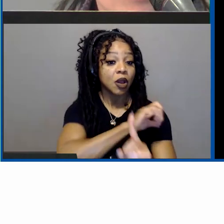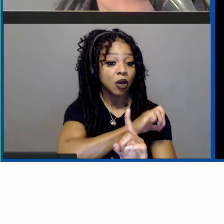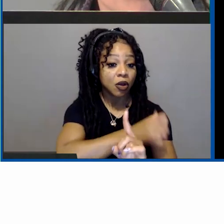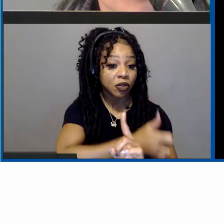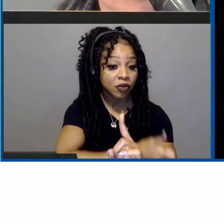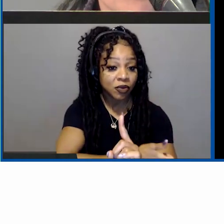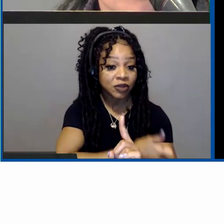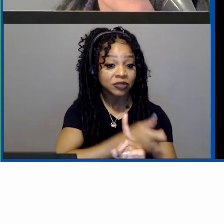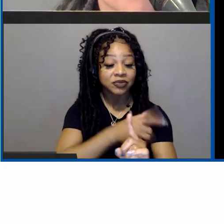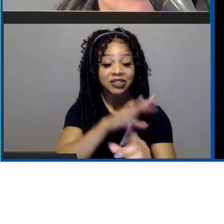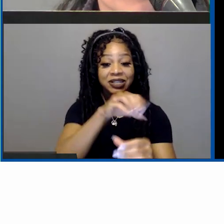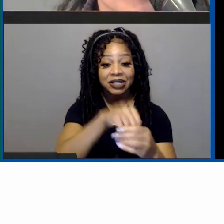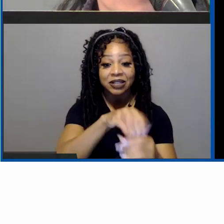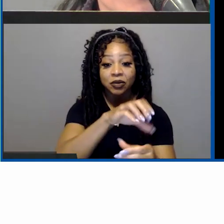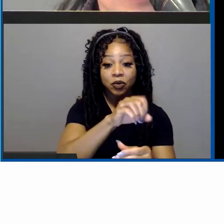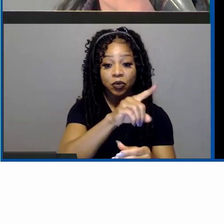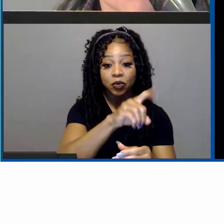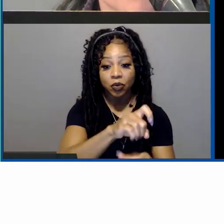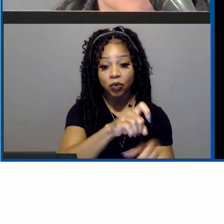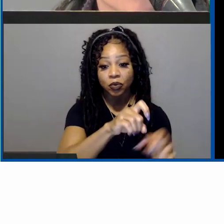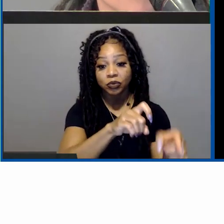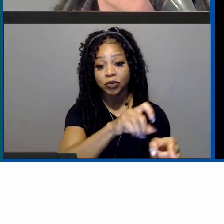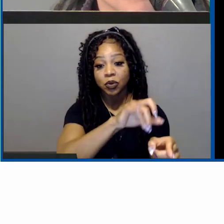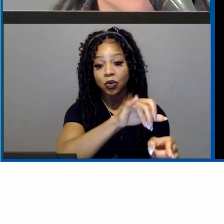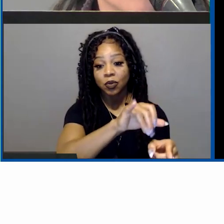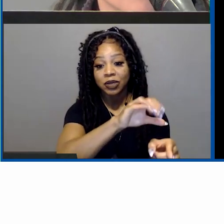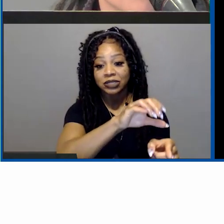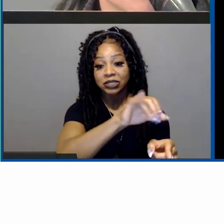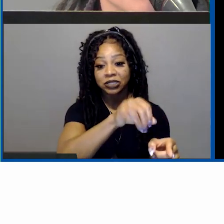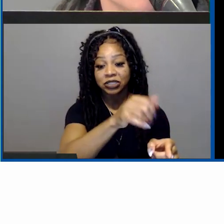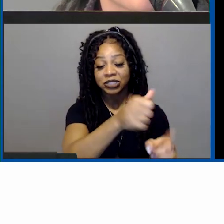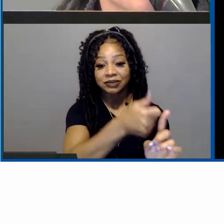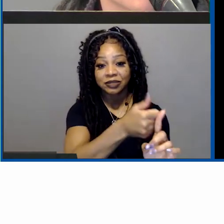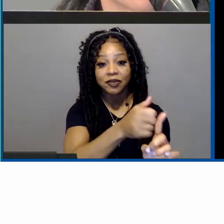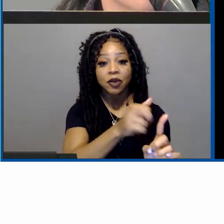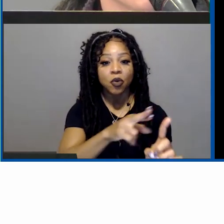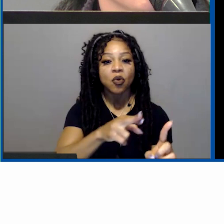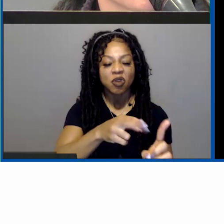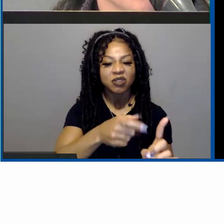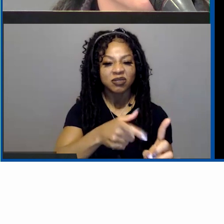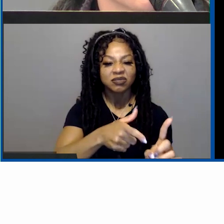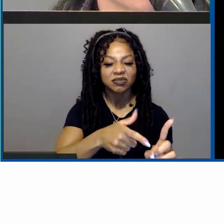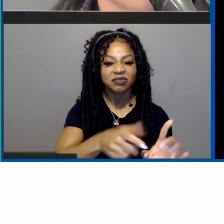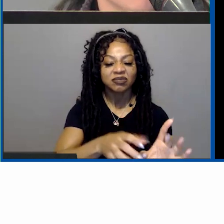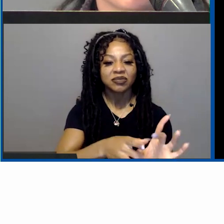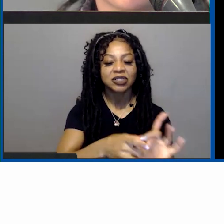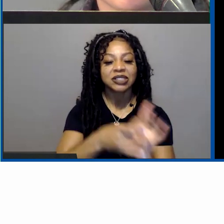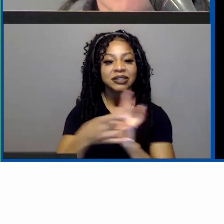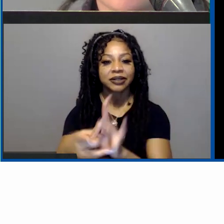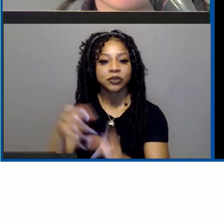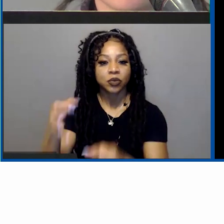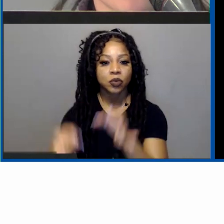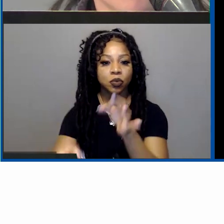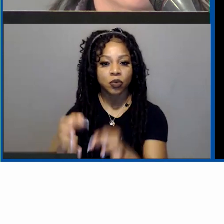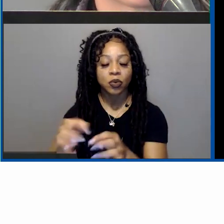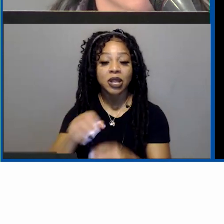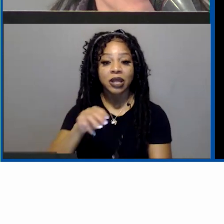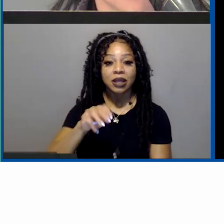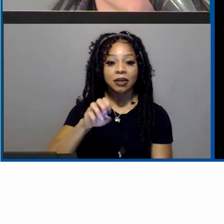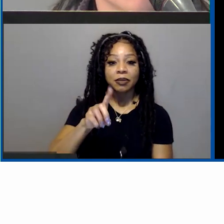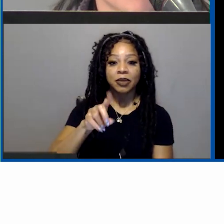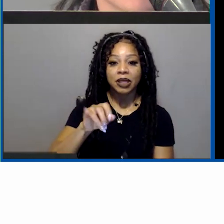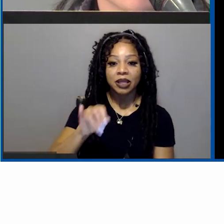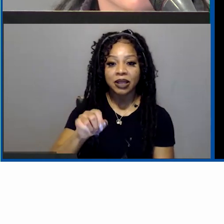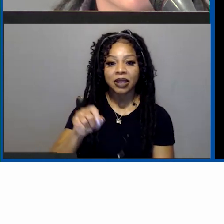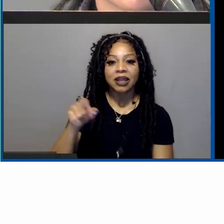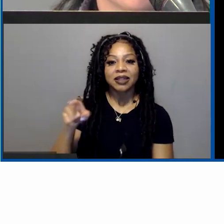in the code, the YCJ itself, or by a court order. So that's where the media is challenging. The media has had to go to court to get